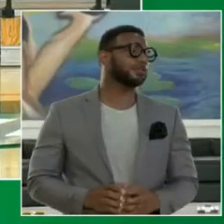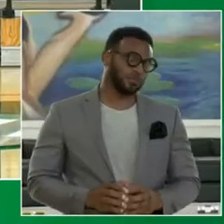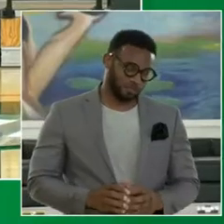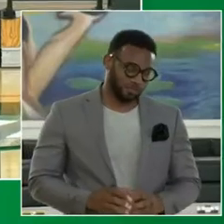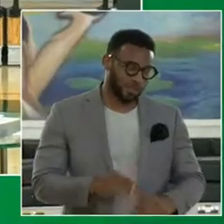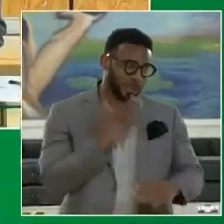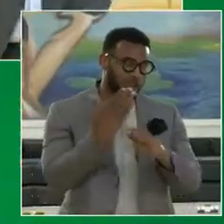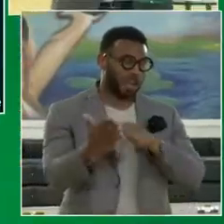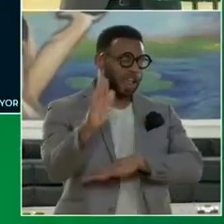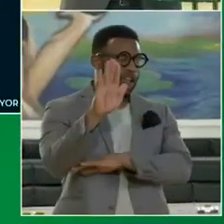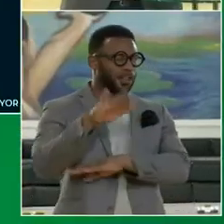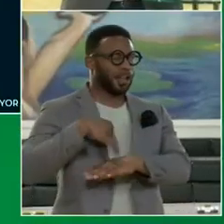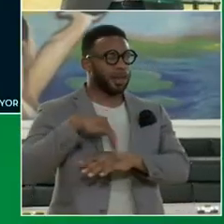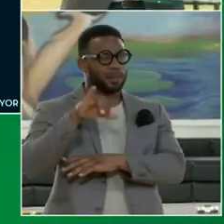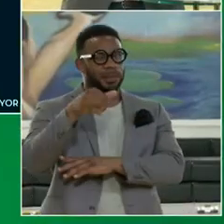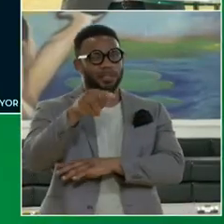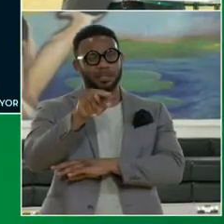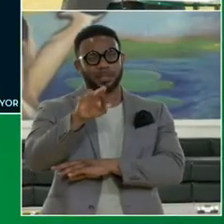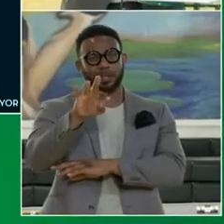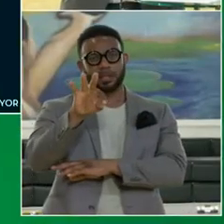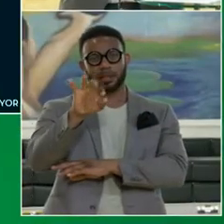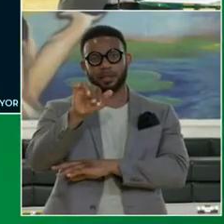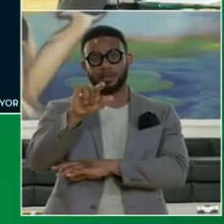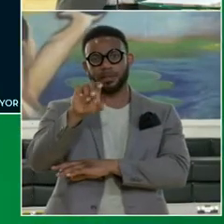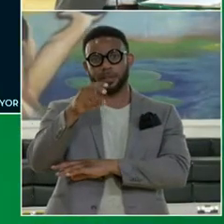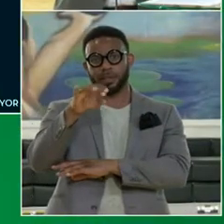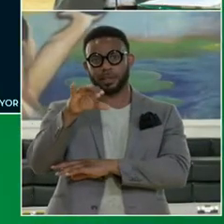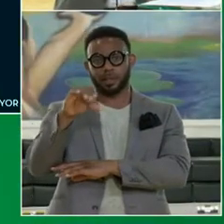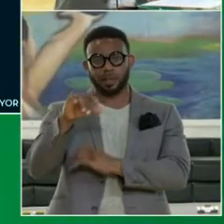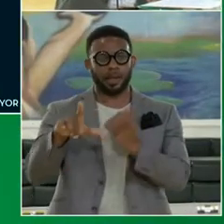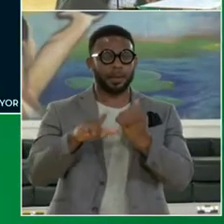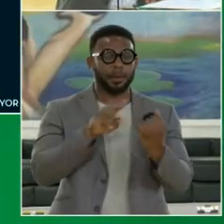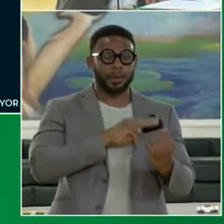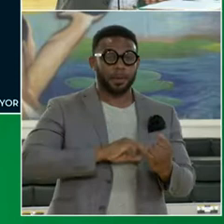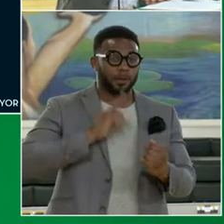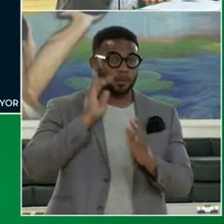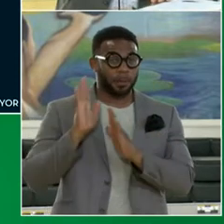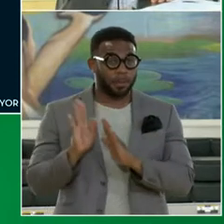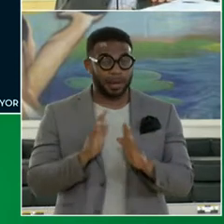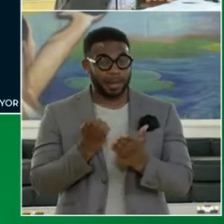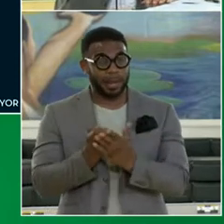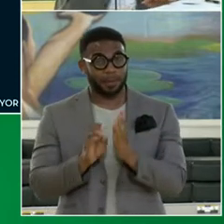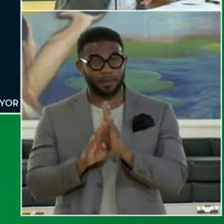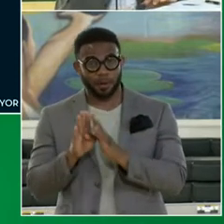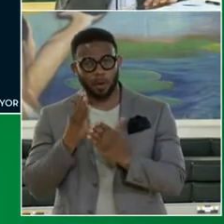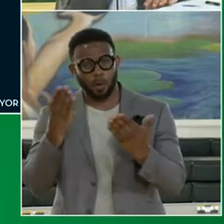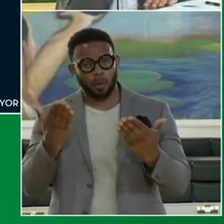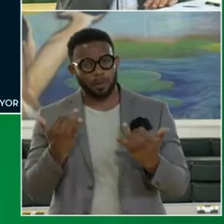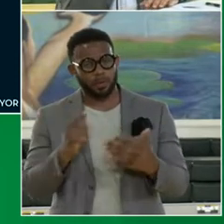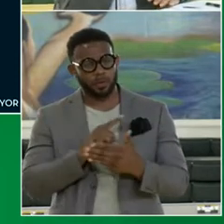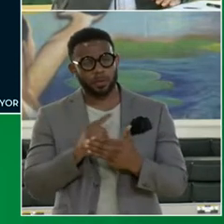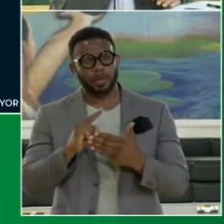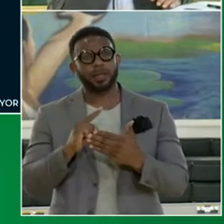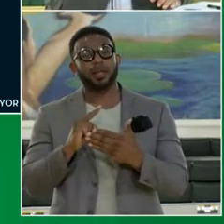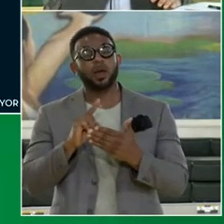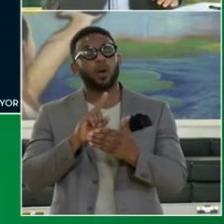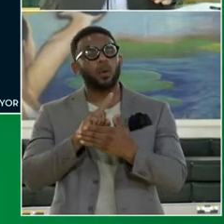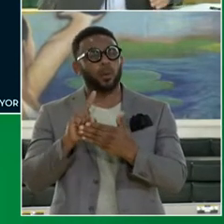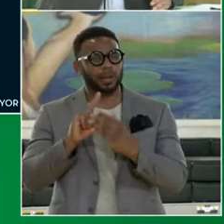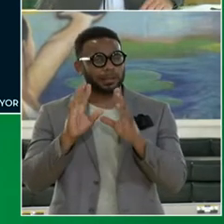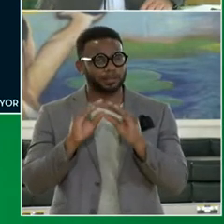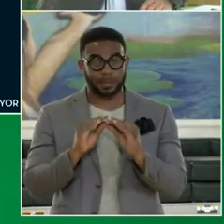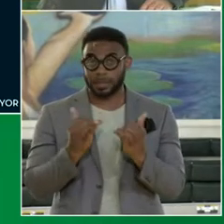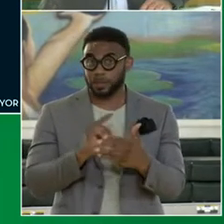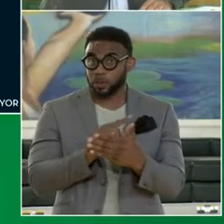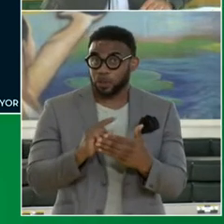Good afternoon. I'm John Falchicchio, Deputy Mayor for Planning and Economic Development, and welcome to this week's DMPED Weekly Recovery Check-In.